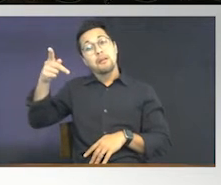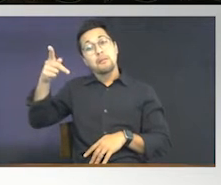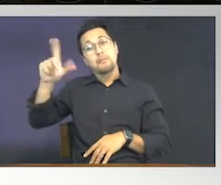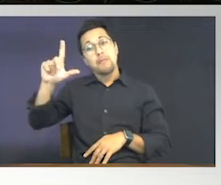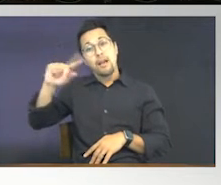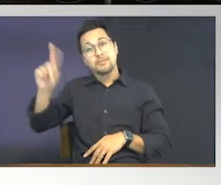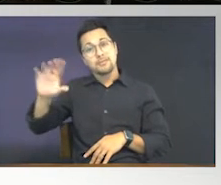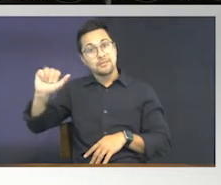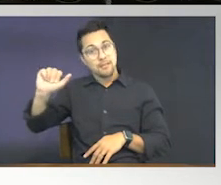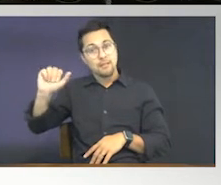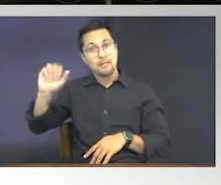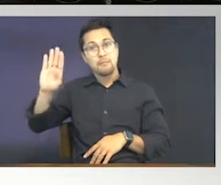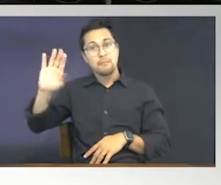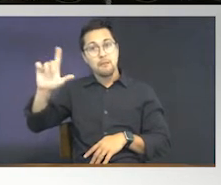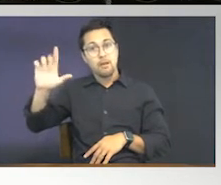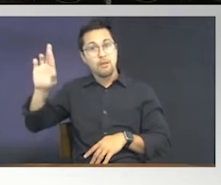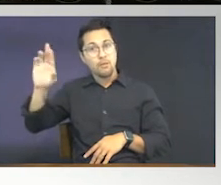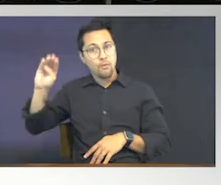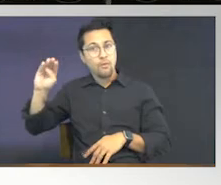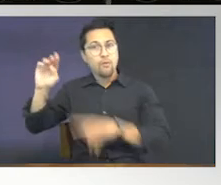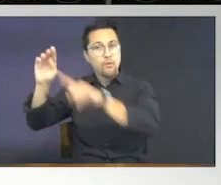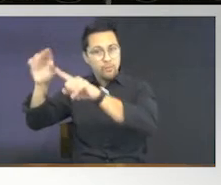of